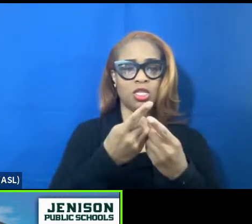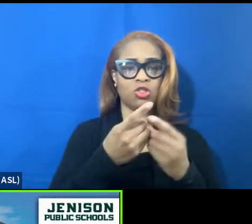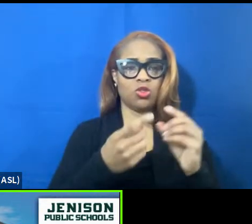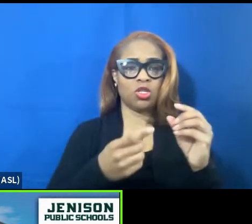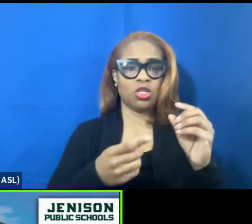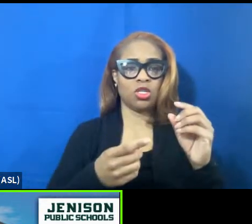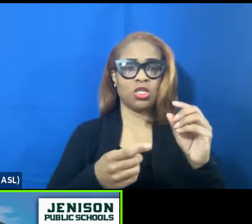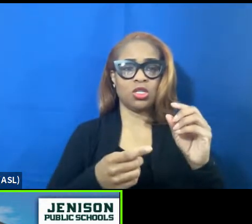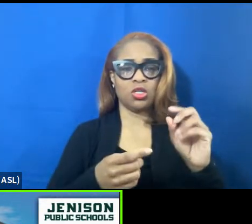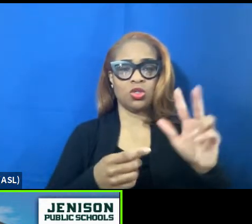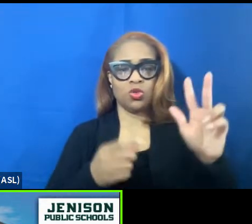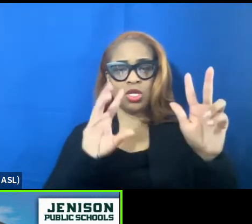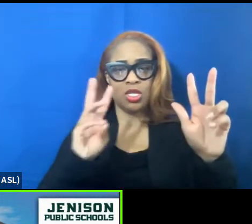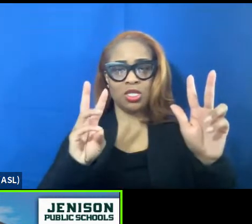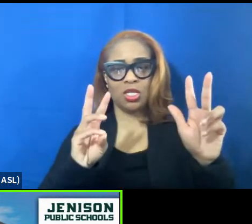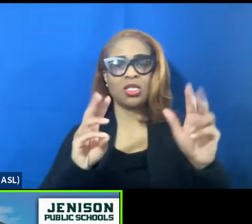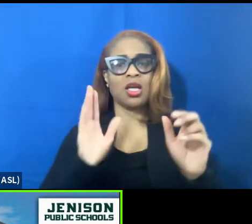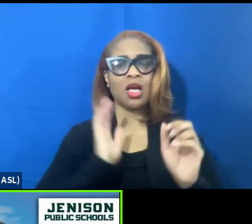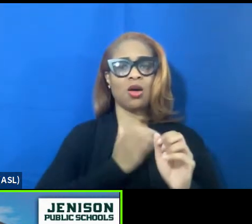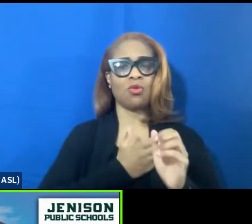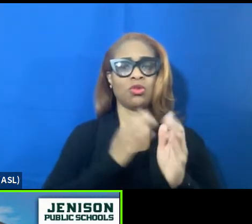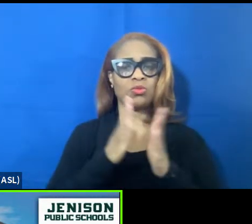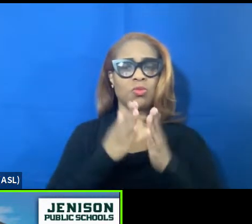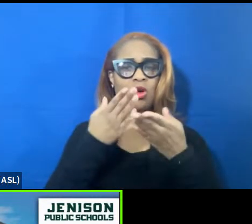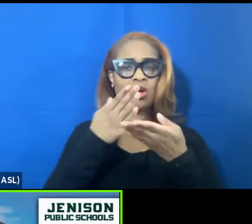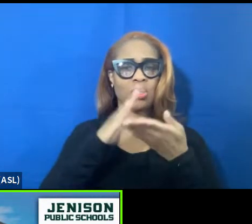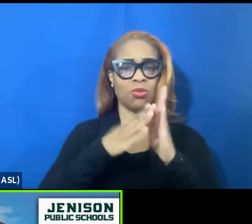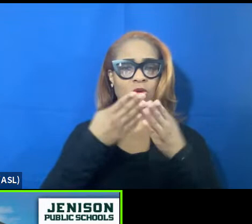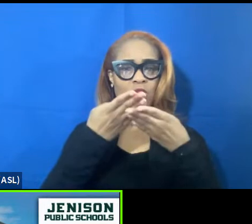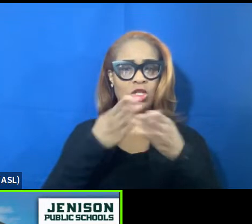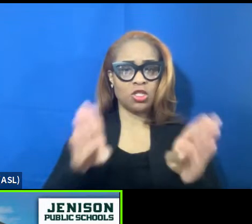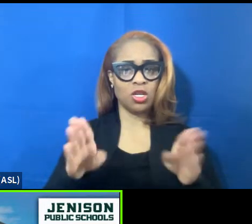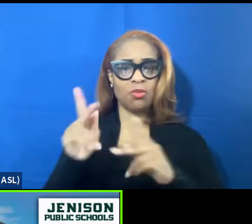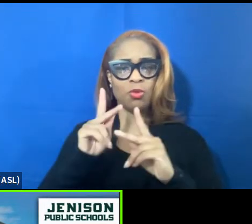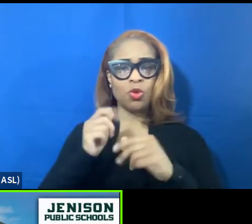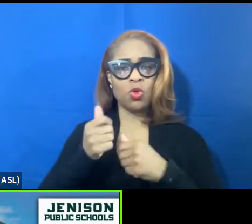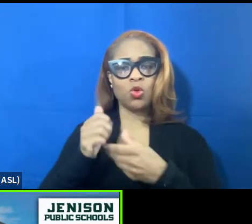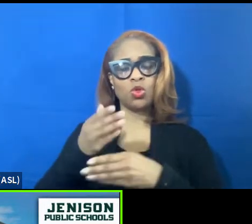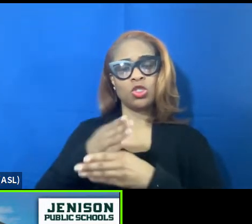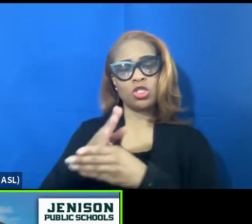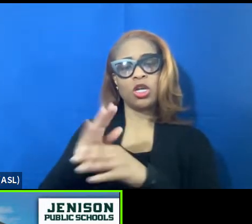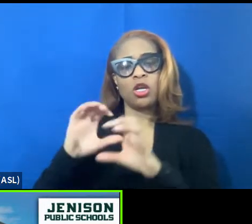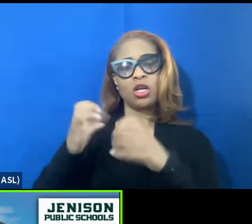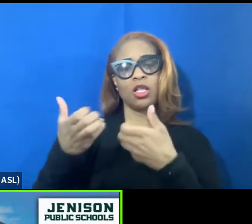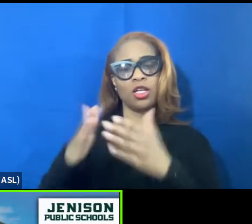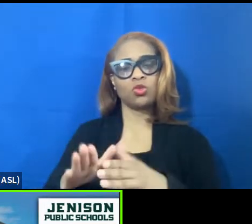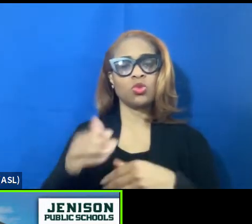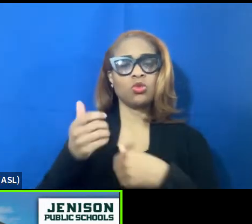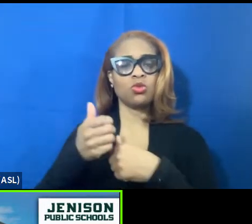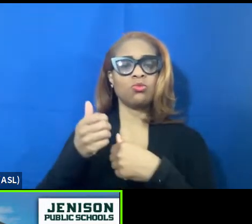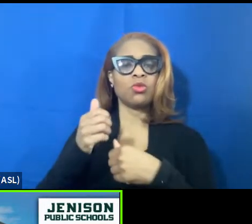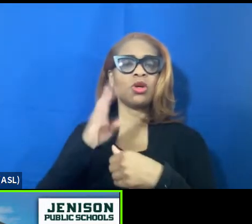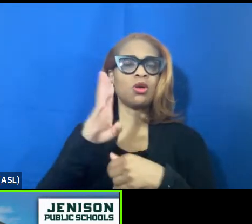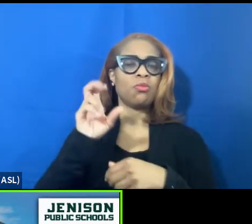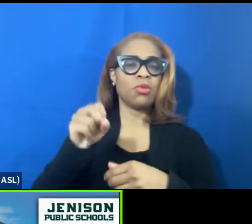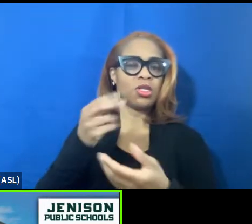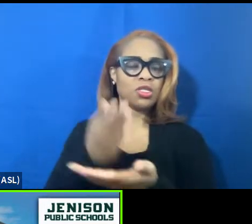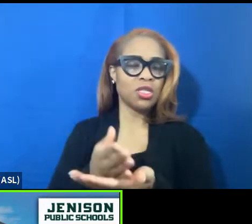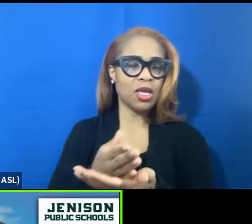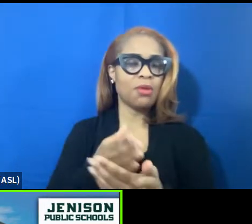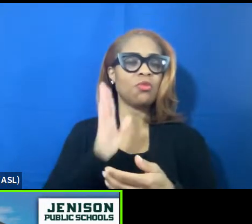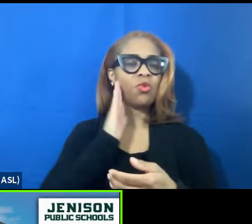divide our small community in half neighbors who share a bus stop a classroom and a street would have different federal representation